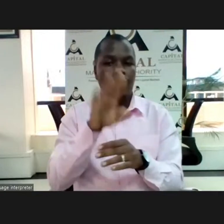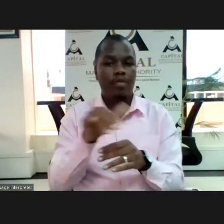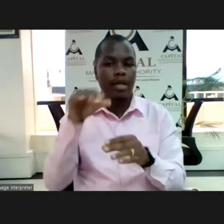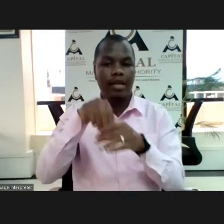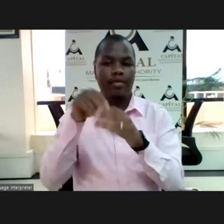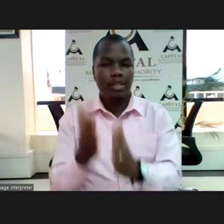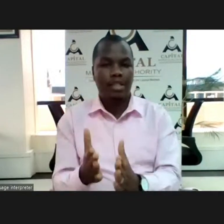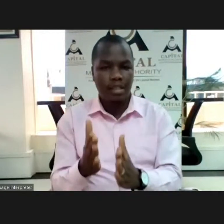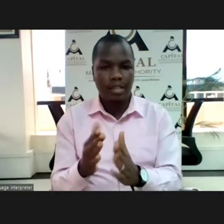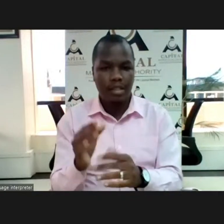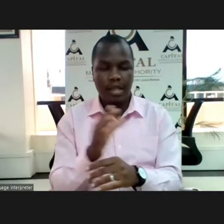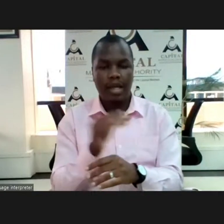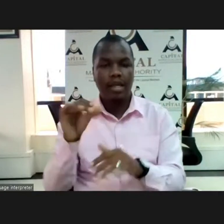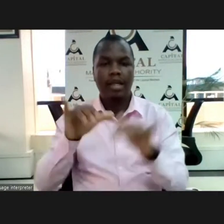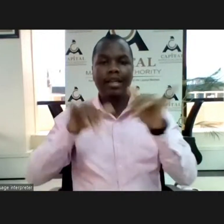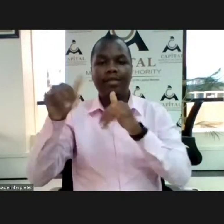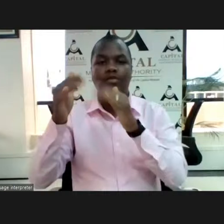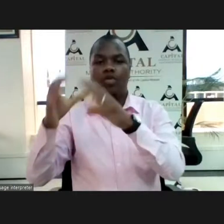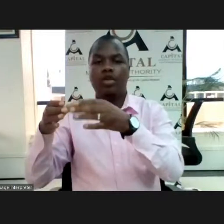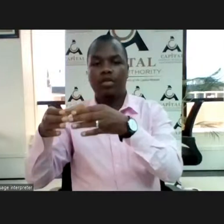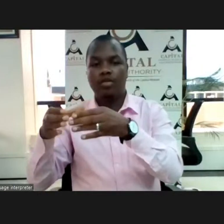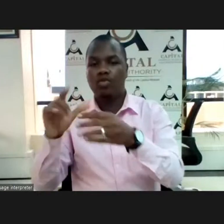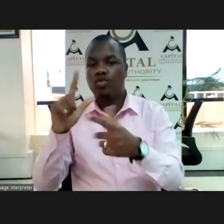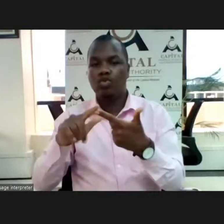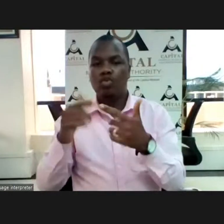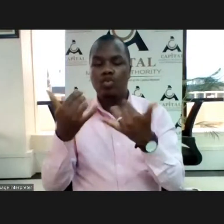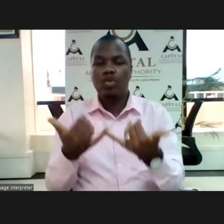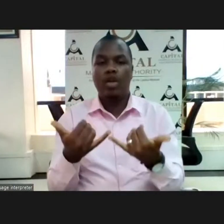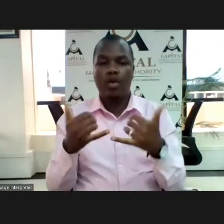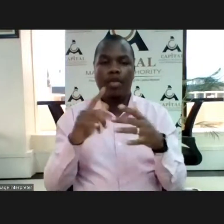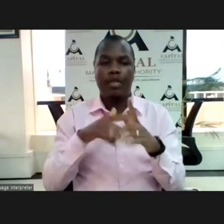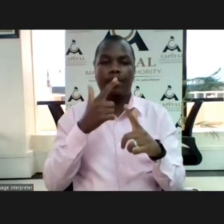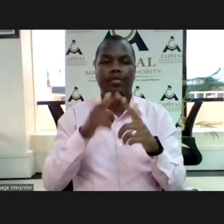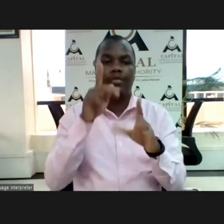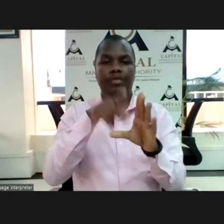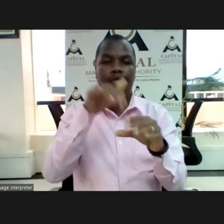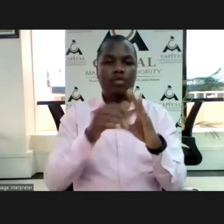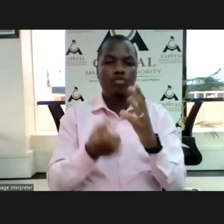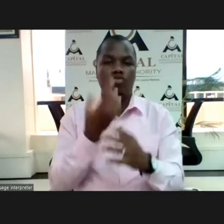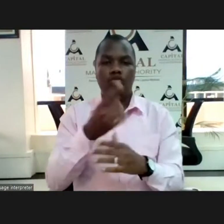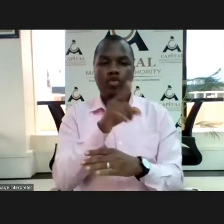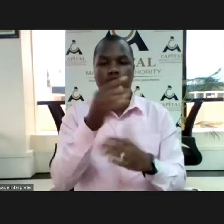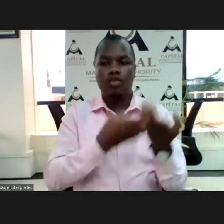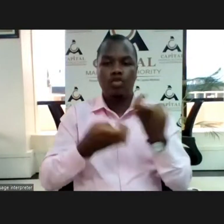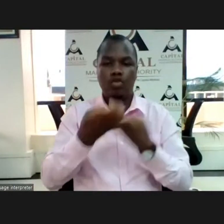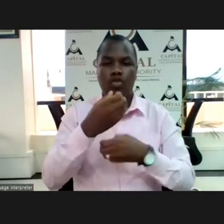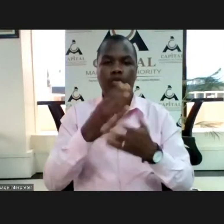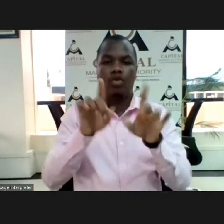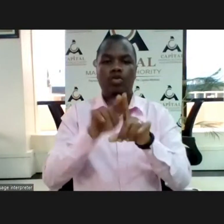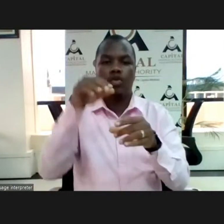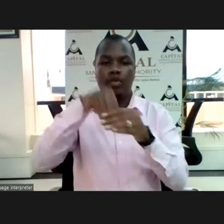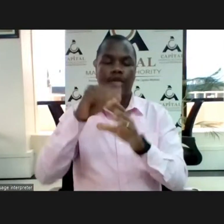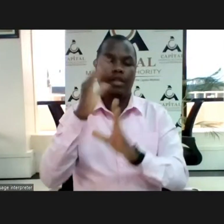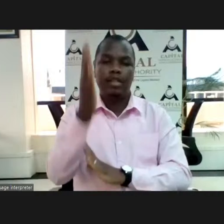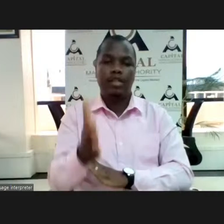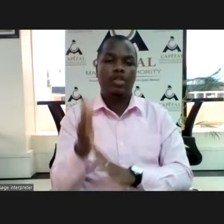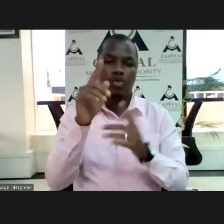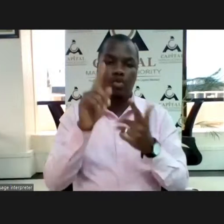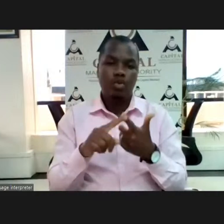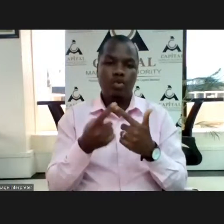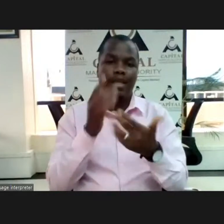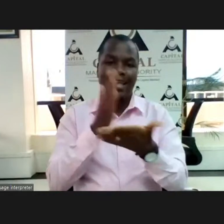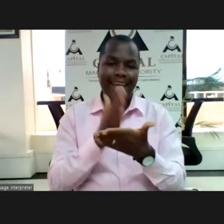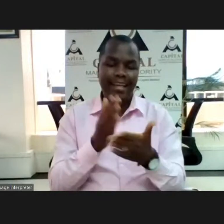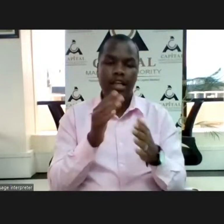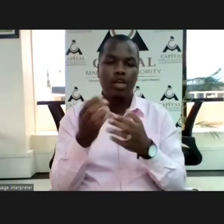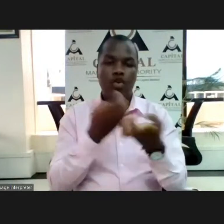investors and diasporans to now then participate in the growth of this economy and also invest directly to the real economy,